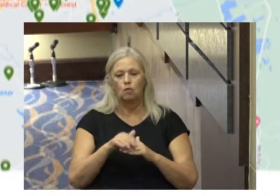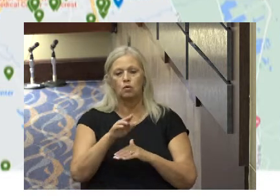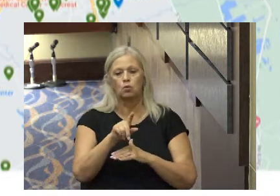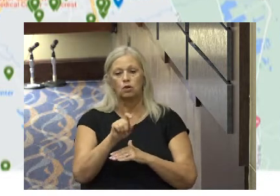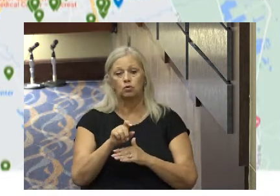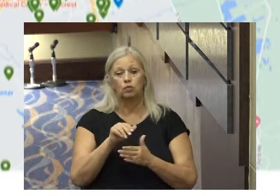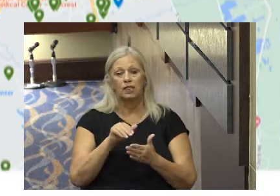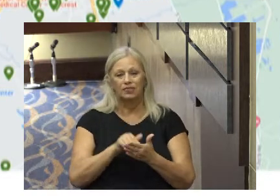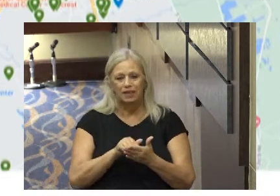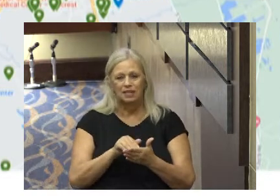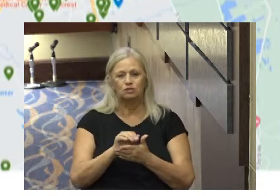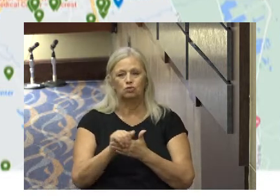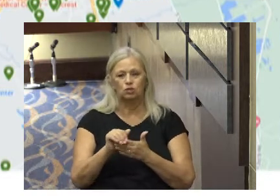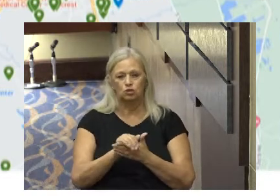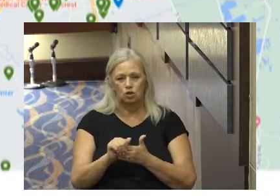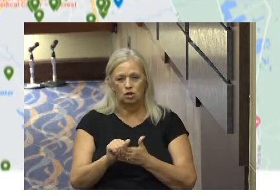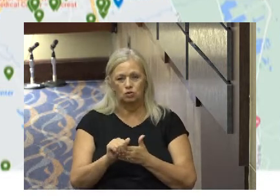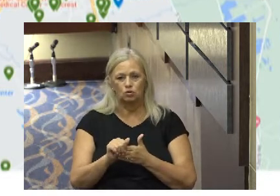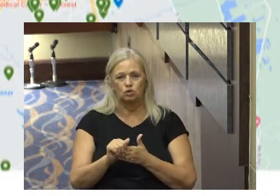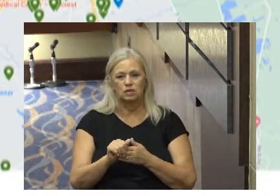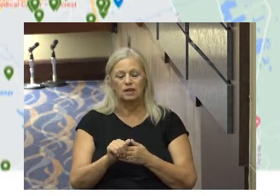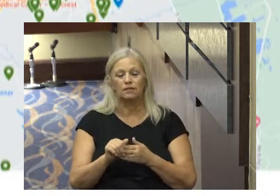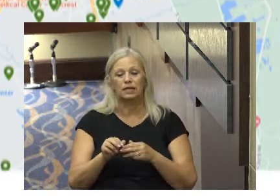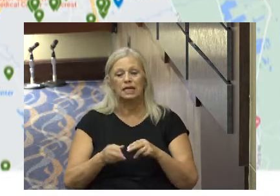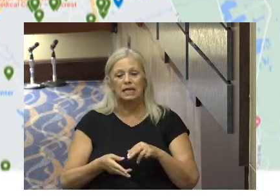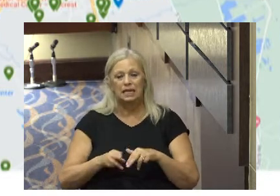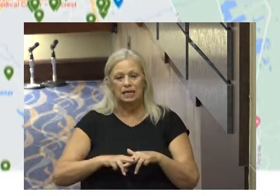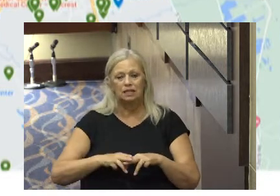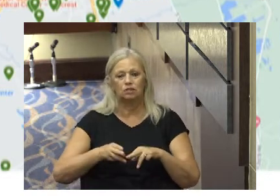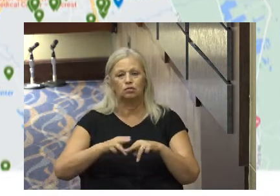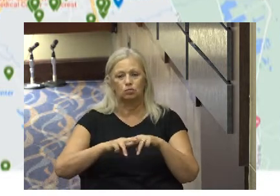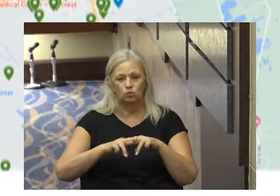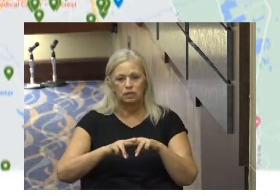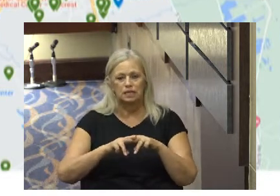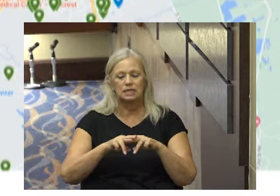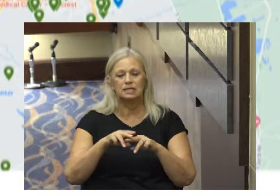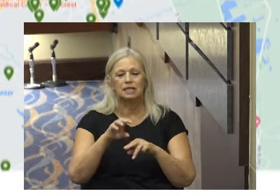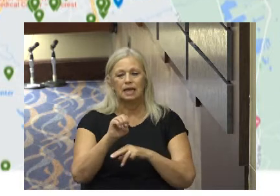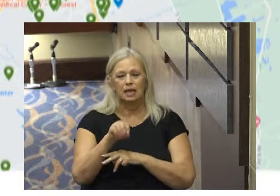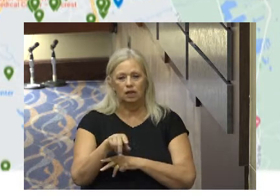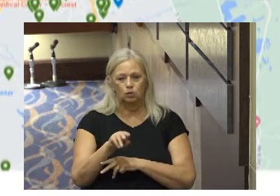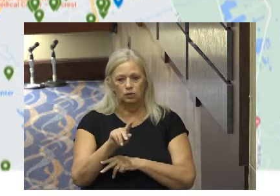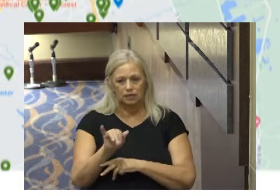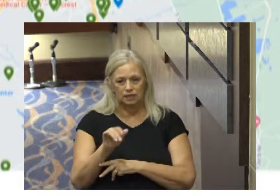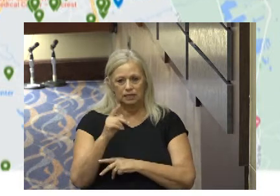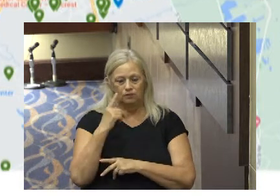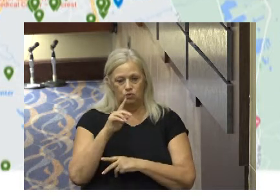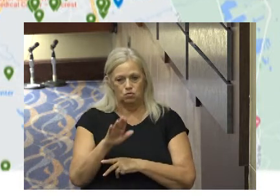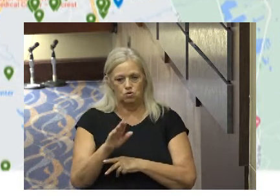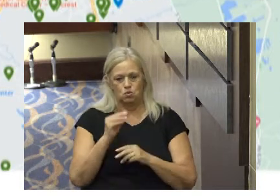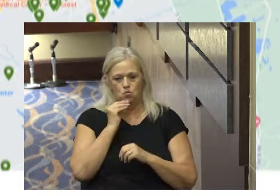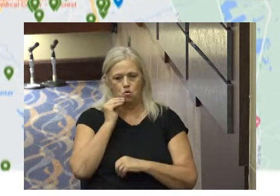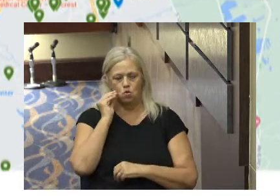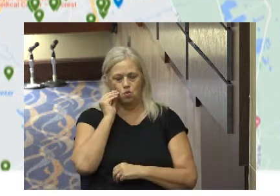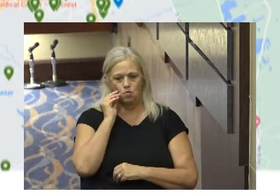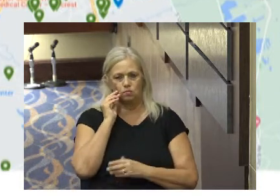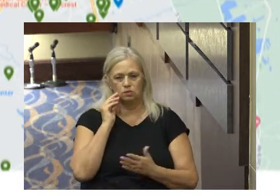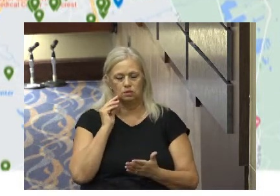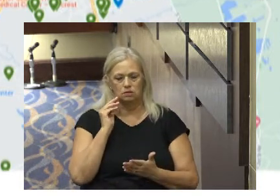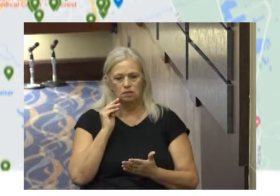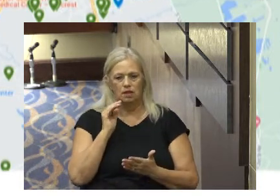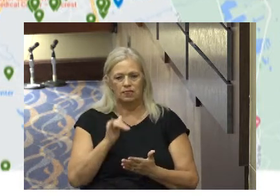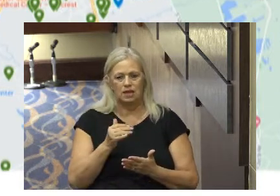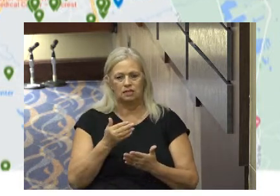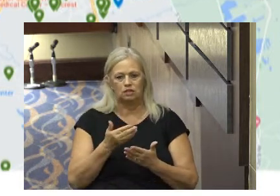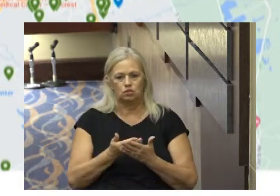$100,000 of increased equity in their home. So this is the wealth generation that home ownership